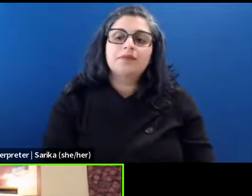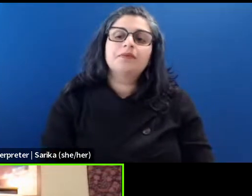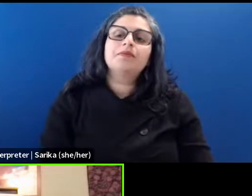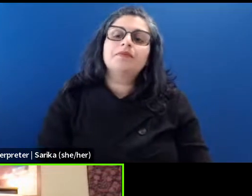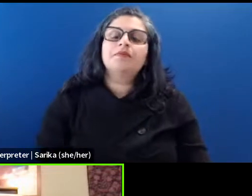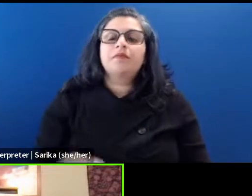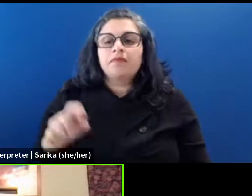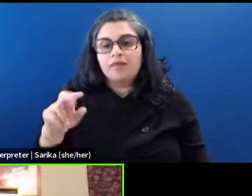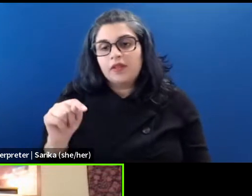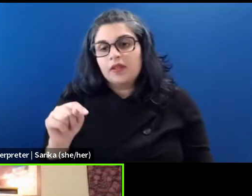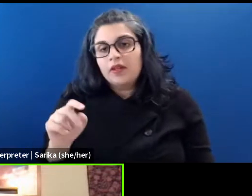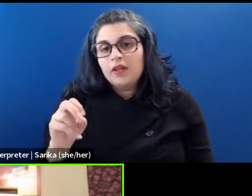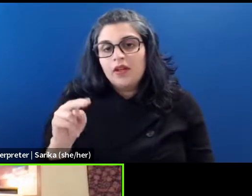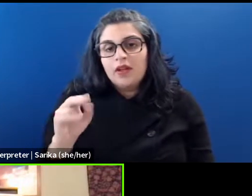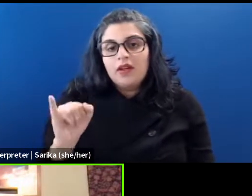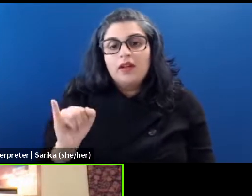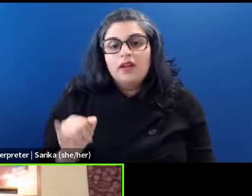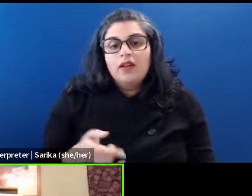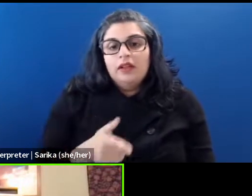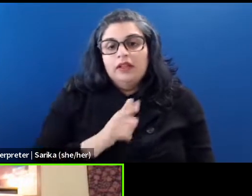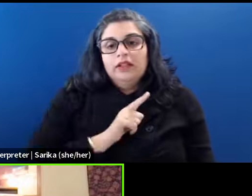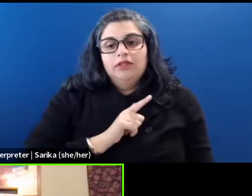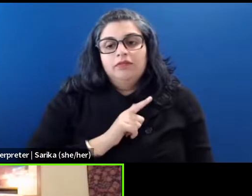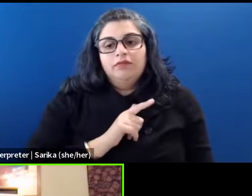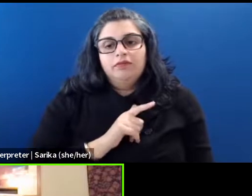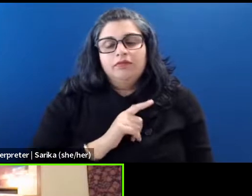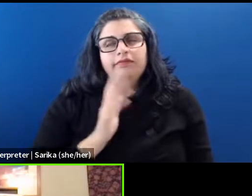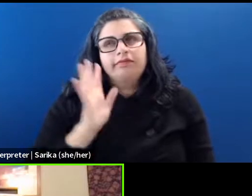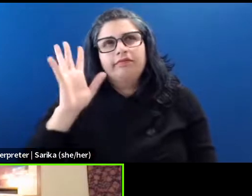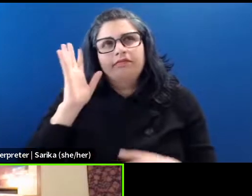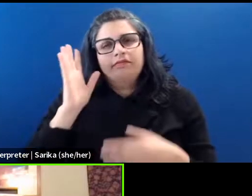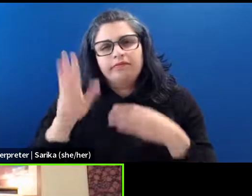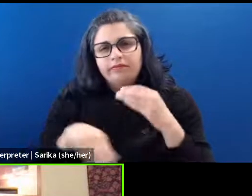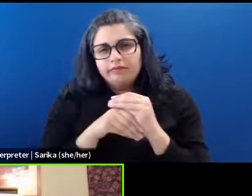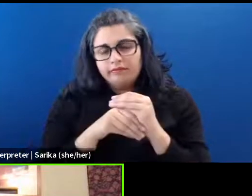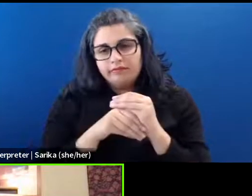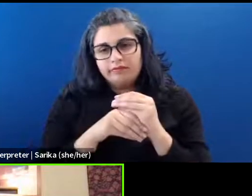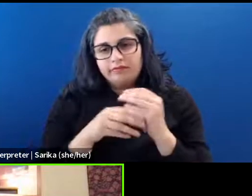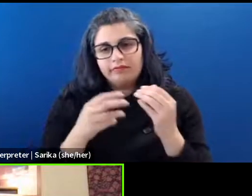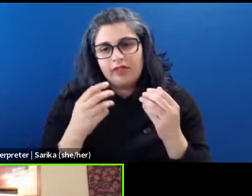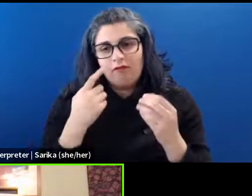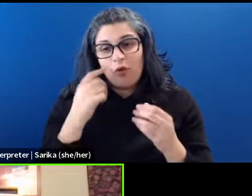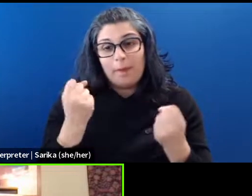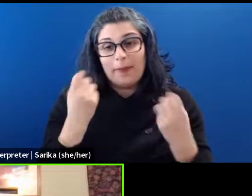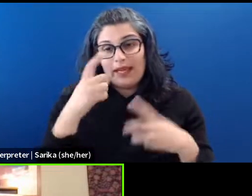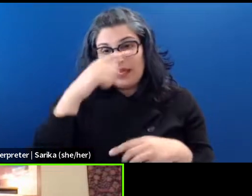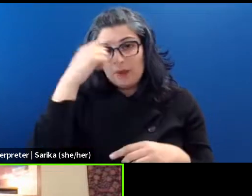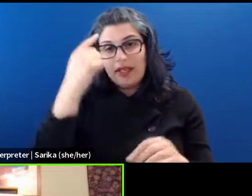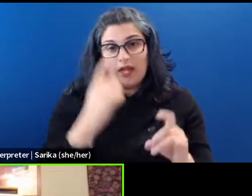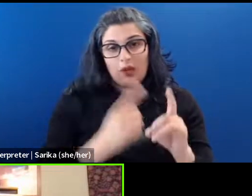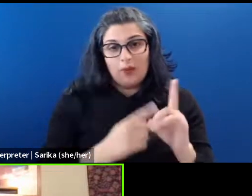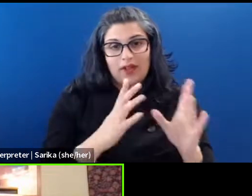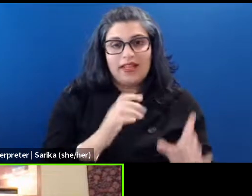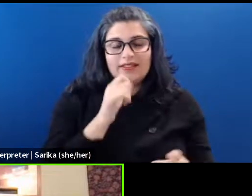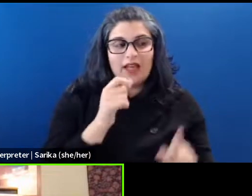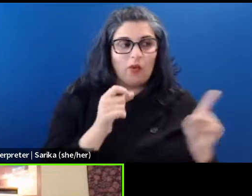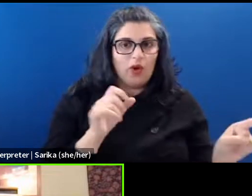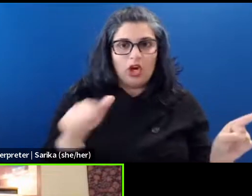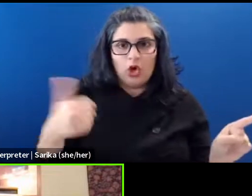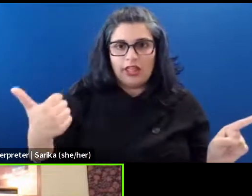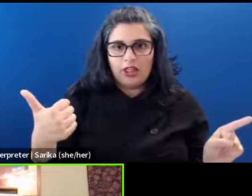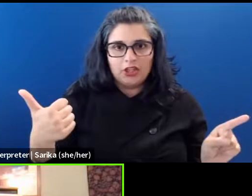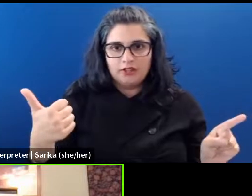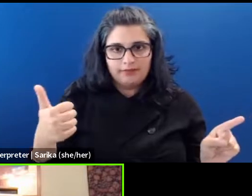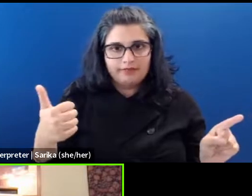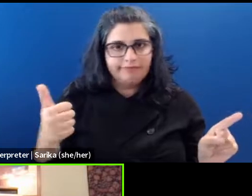I would add that for many Black Buddhists, it's not an either or as